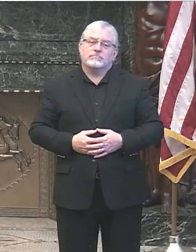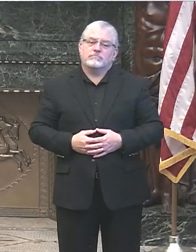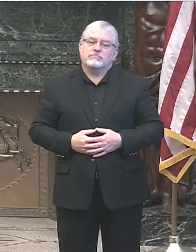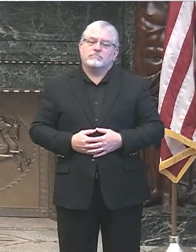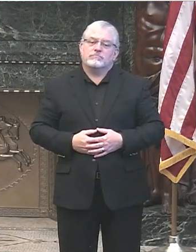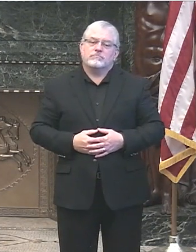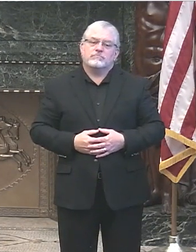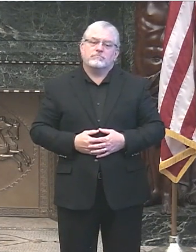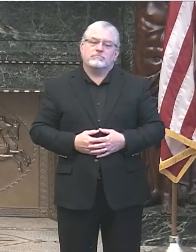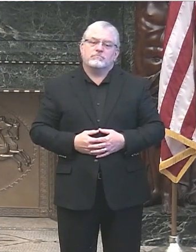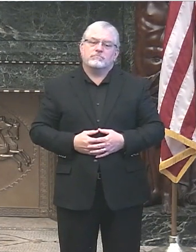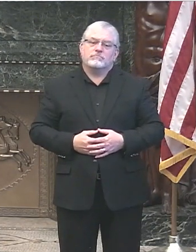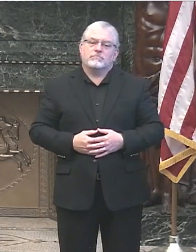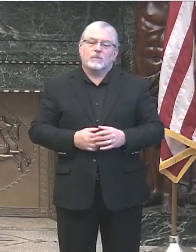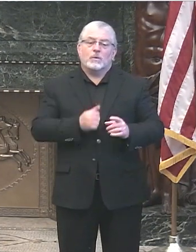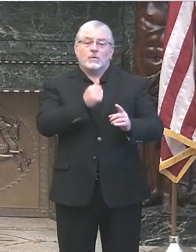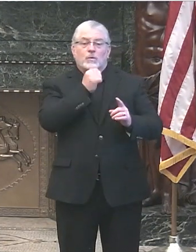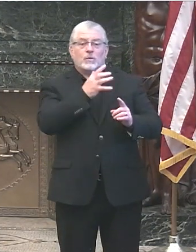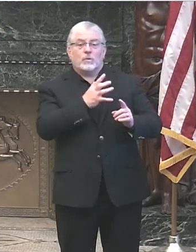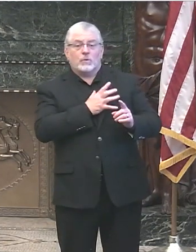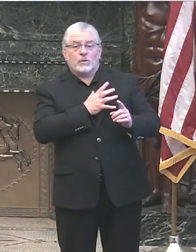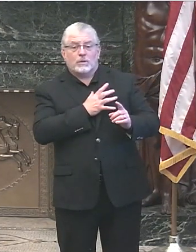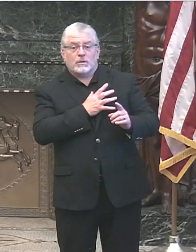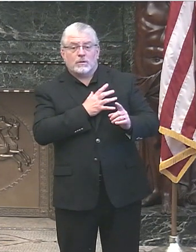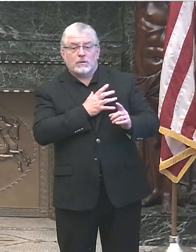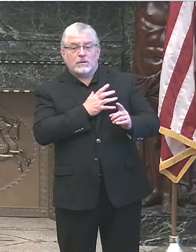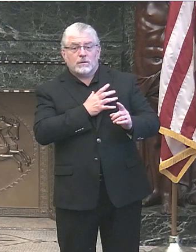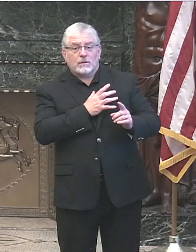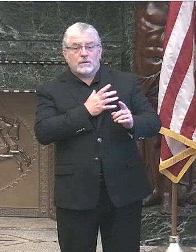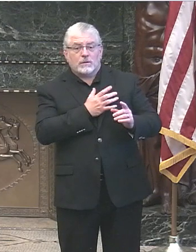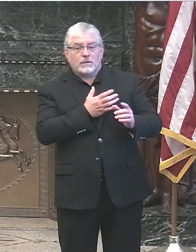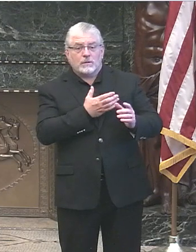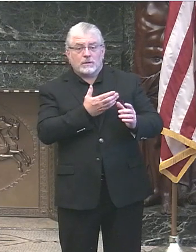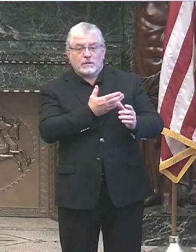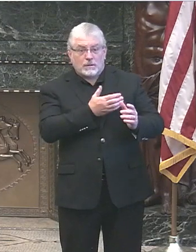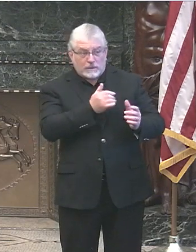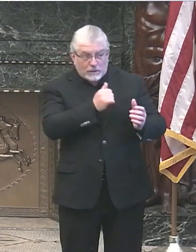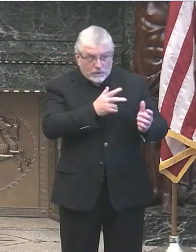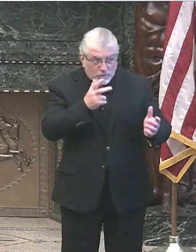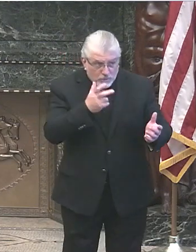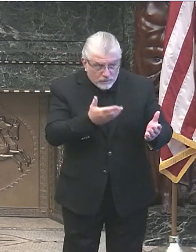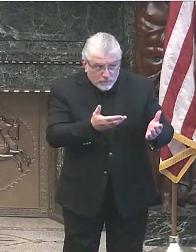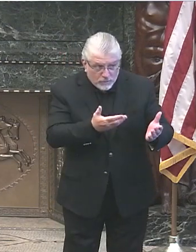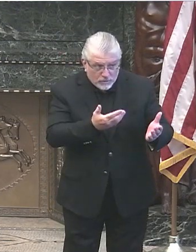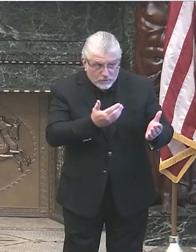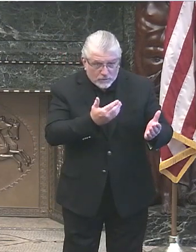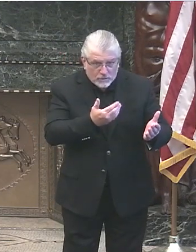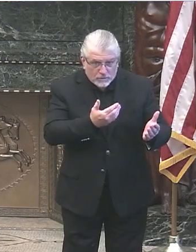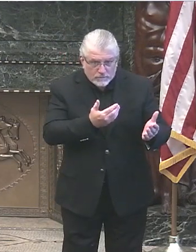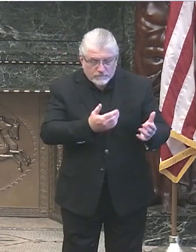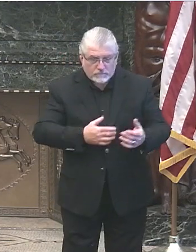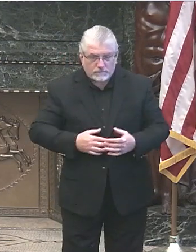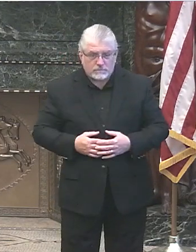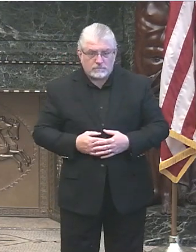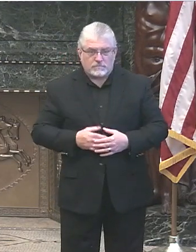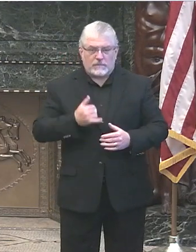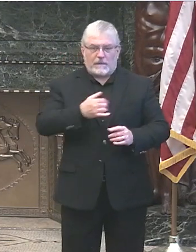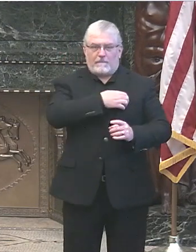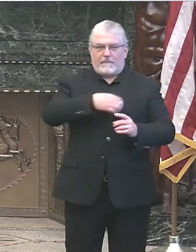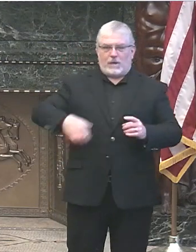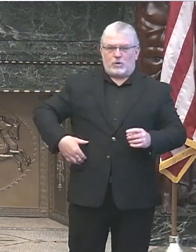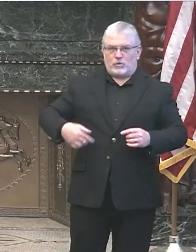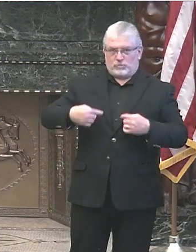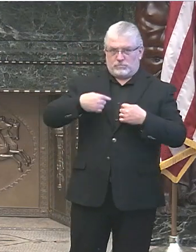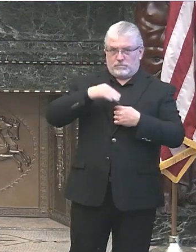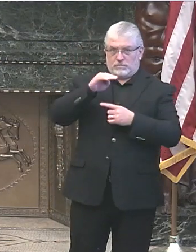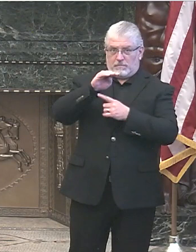Mayor, you're unmuted now. Yes, can you hear me? Yes. Okay, I've not been tested.